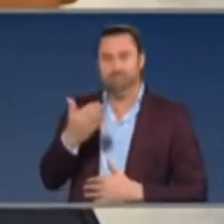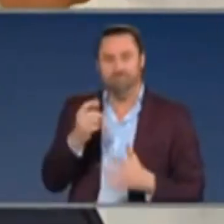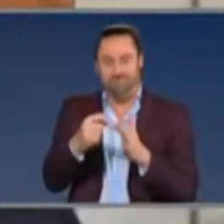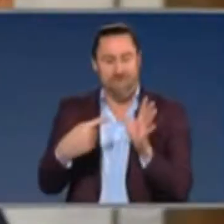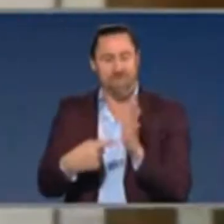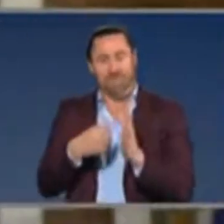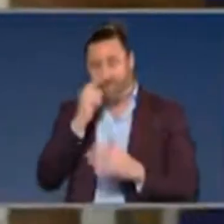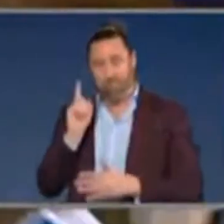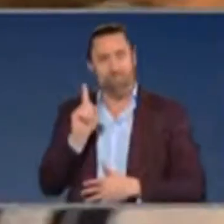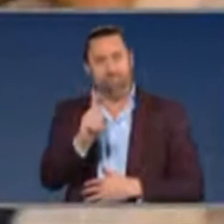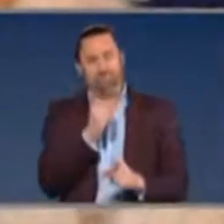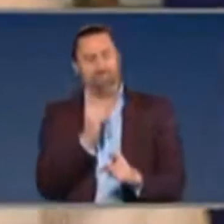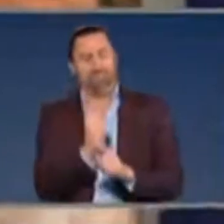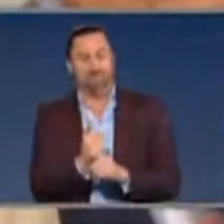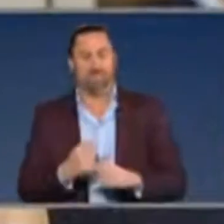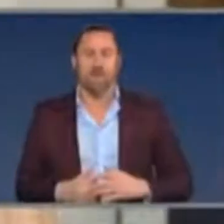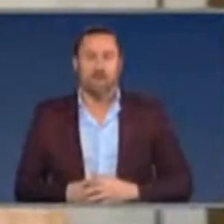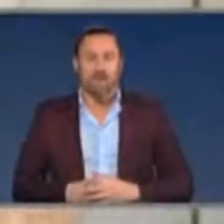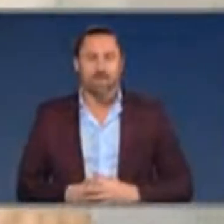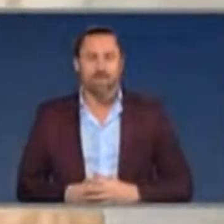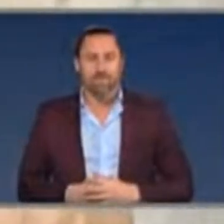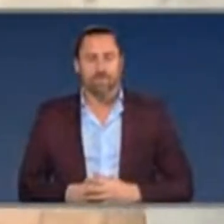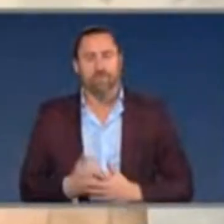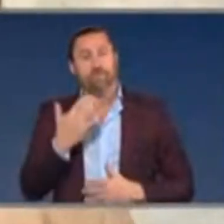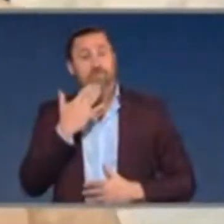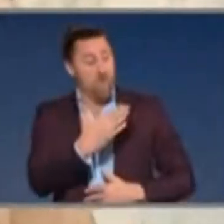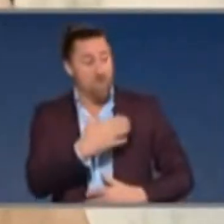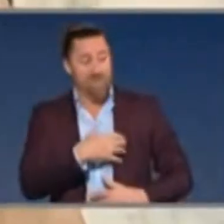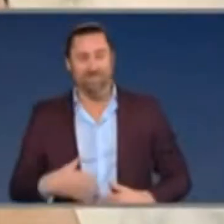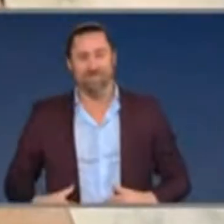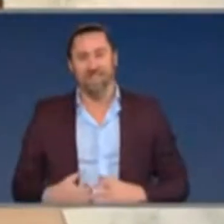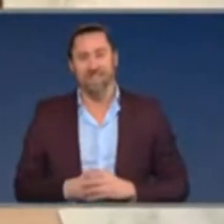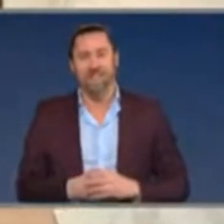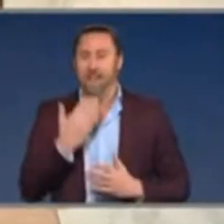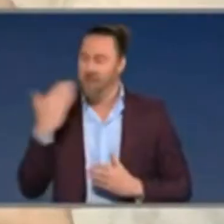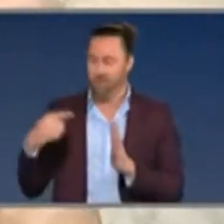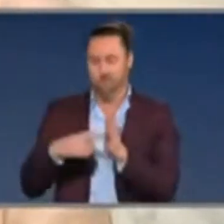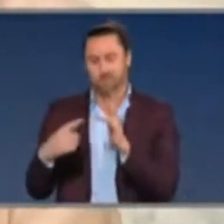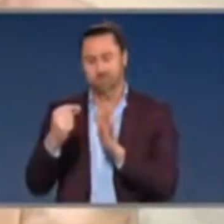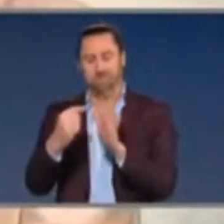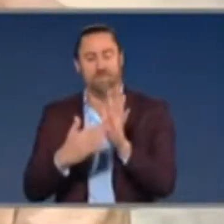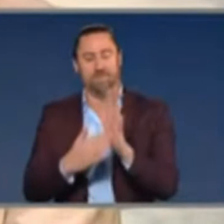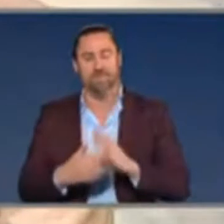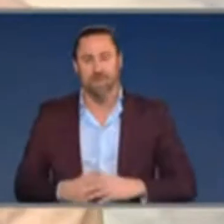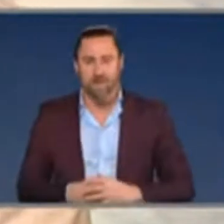and make her comments. Thank you very much, Minister, and thank you, Prime Minister.